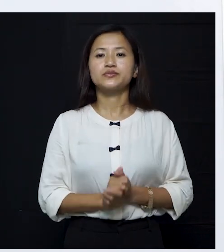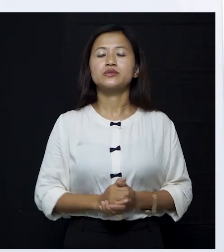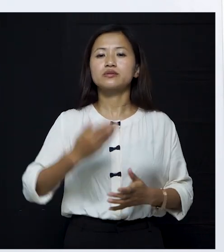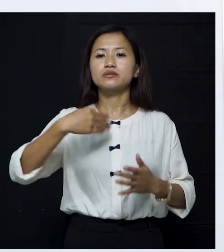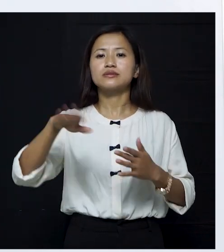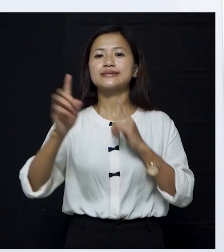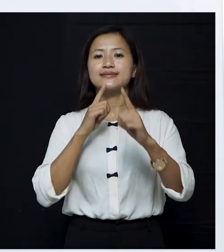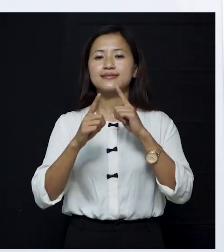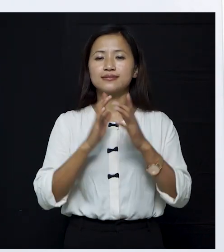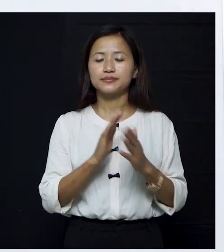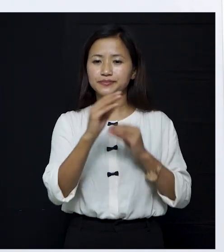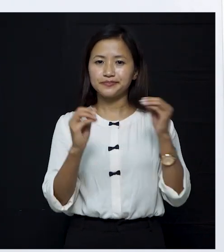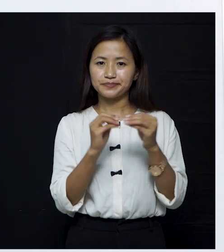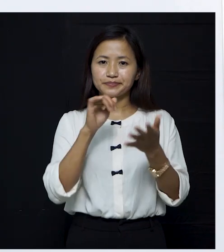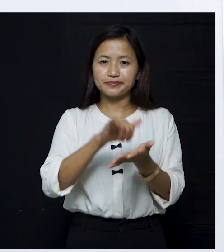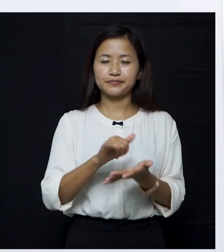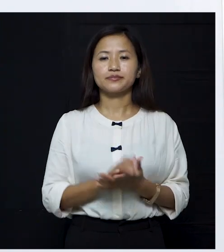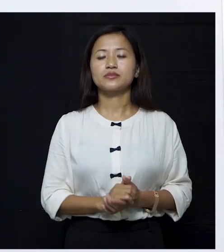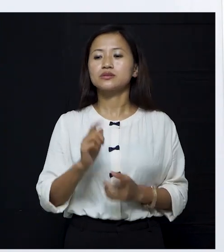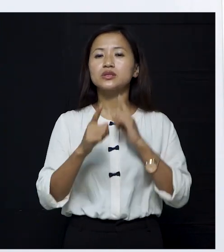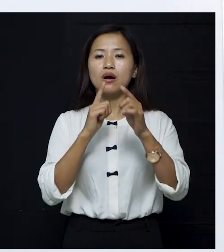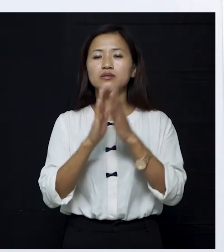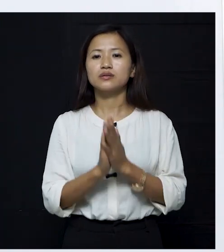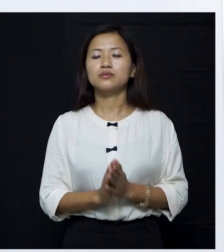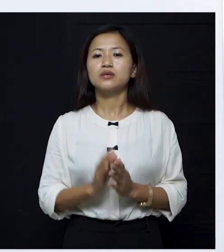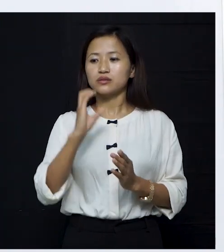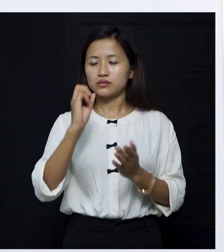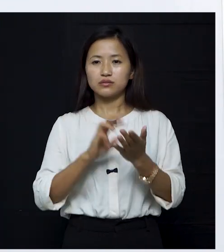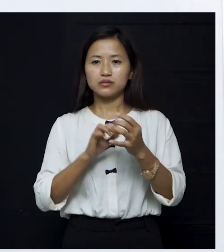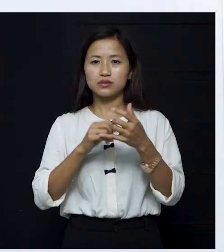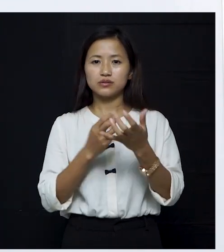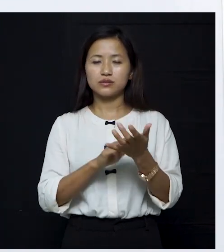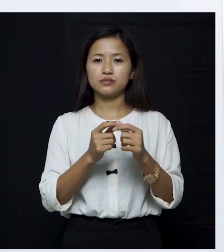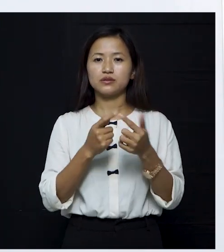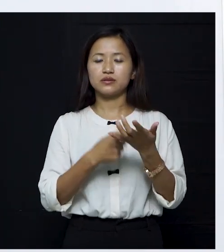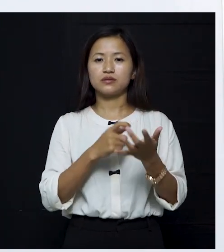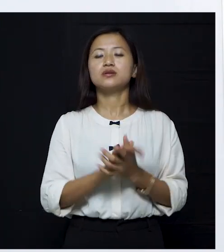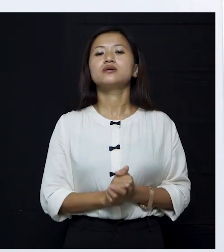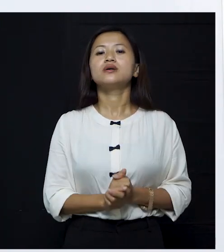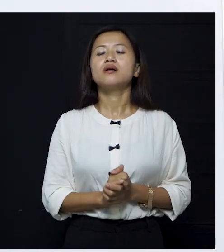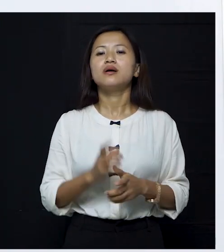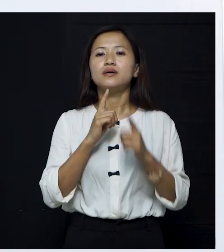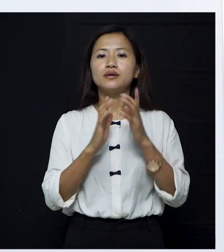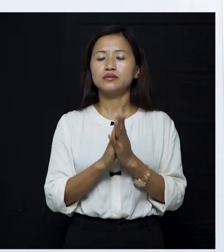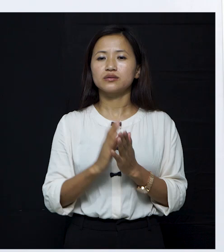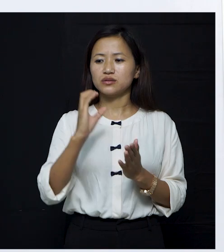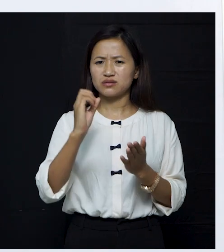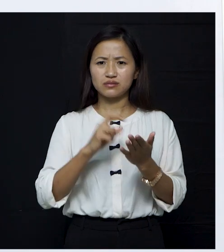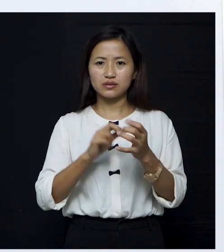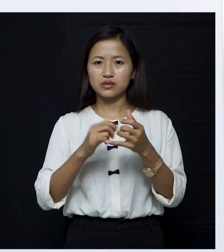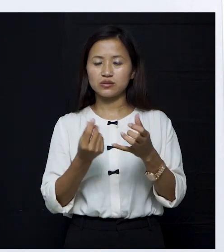going to discuss about that, okay? Now, talking about consumer, first, let's do about consumption,